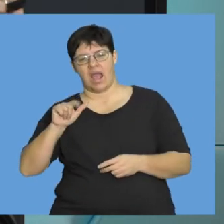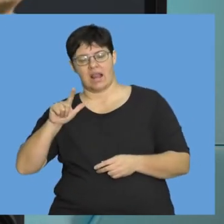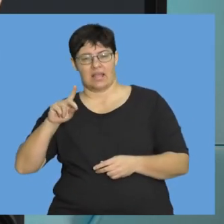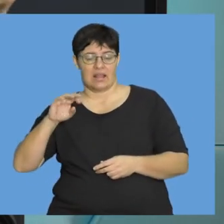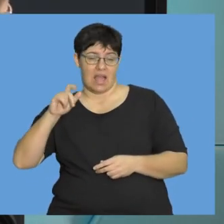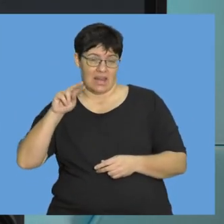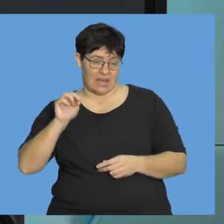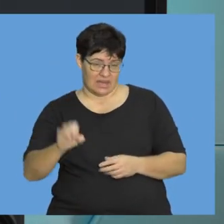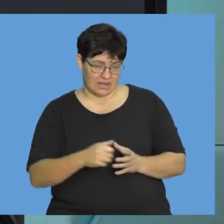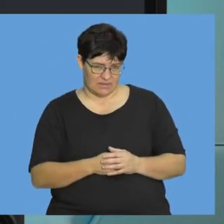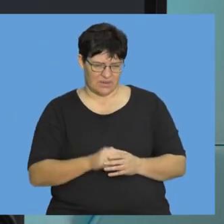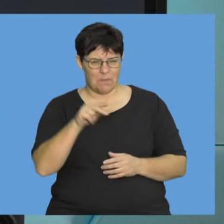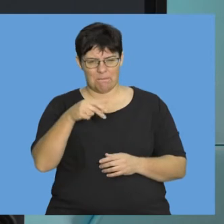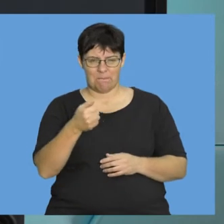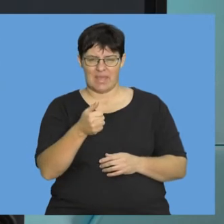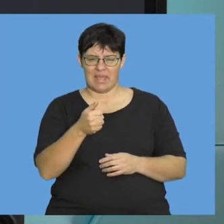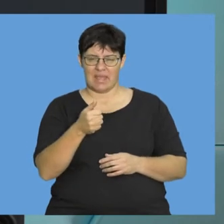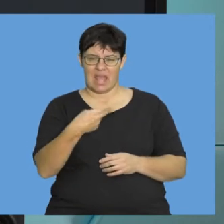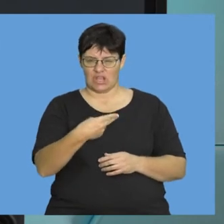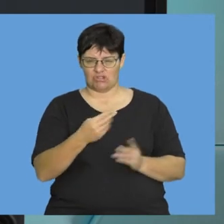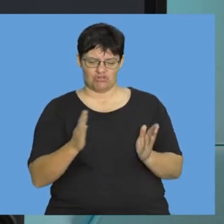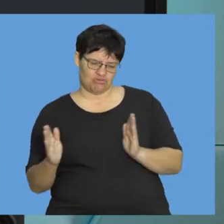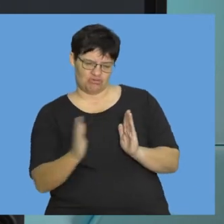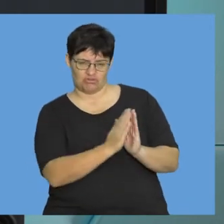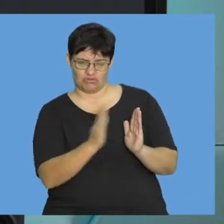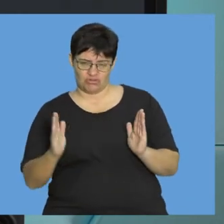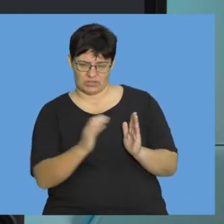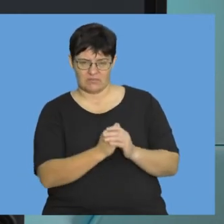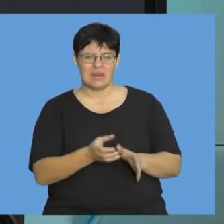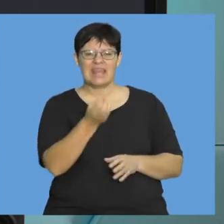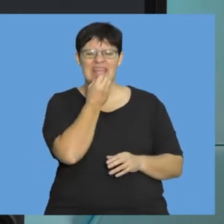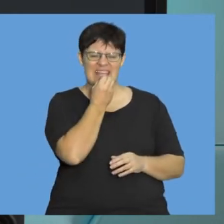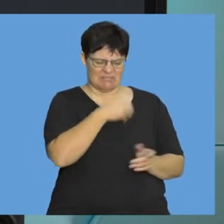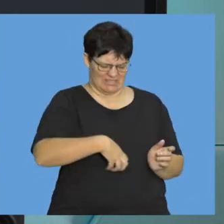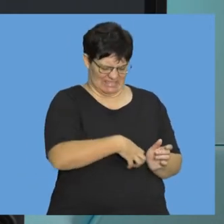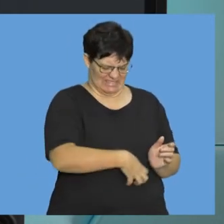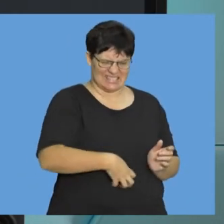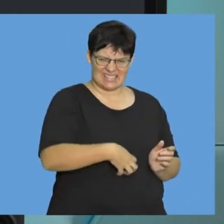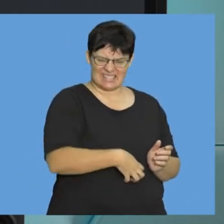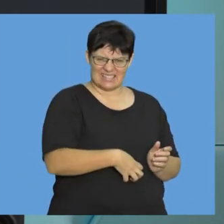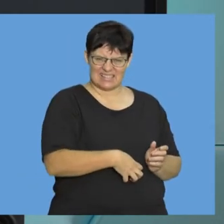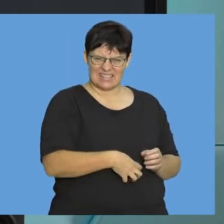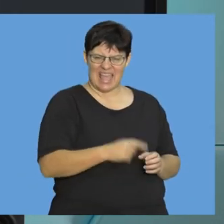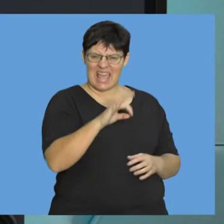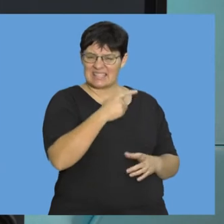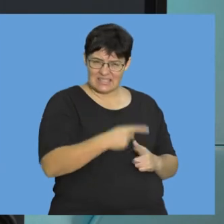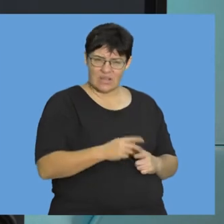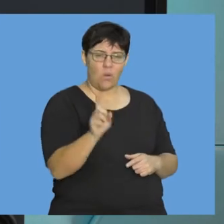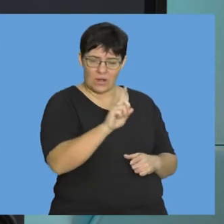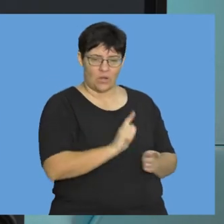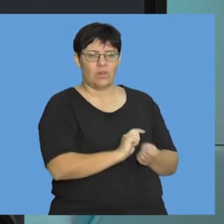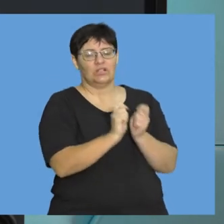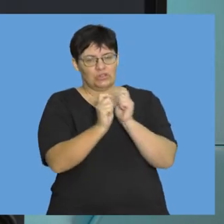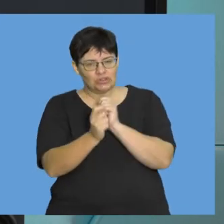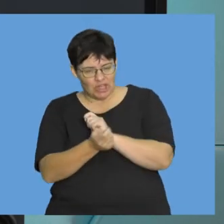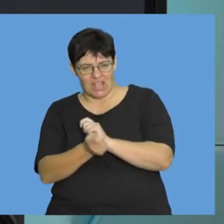or an alkaline, that is what it is, a pH. So imagine, all right, if I eat something in my stomach, what does the hydrochloric acid